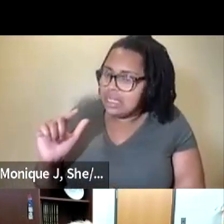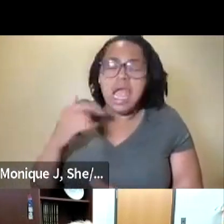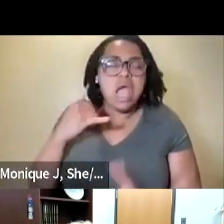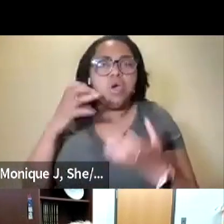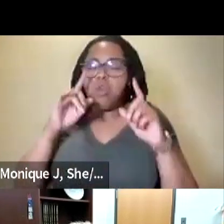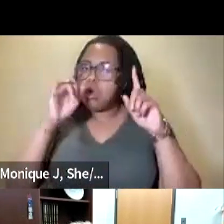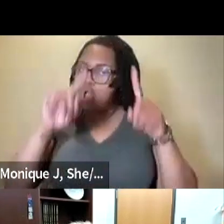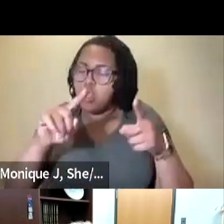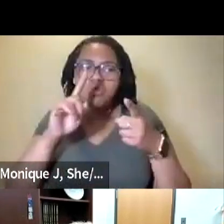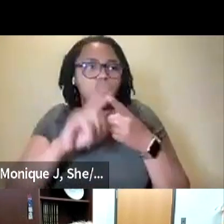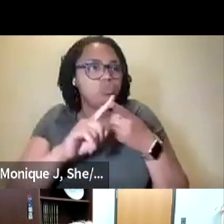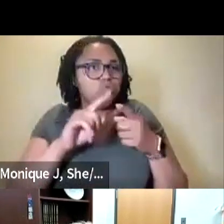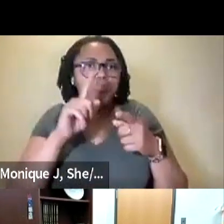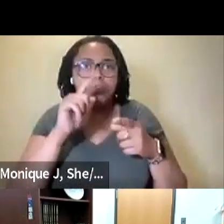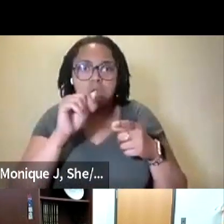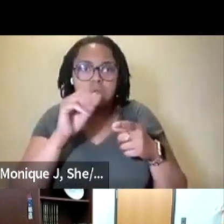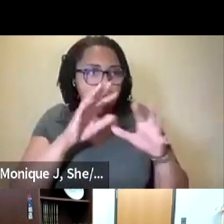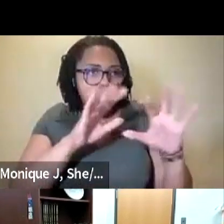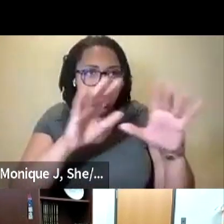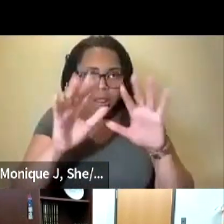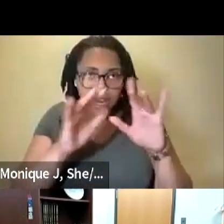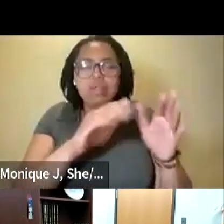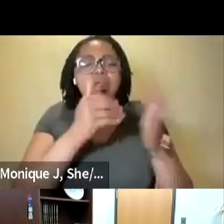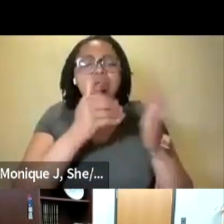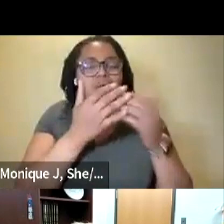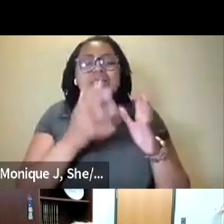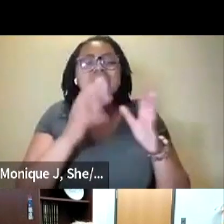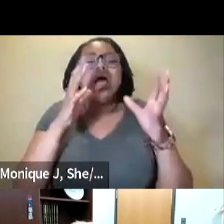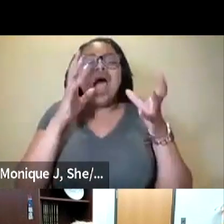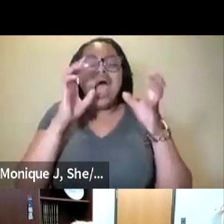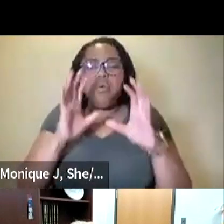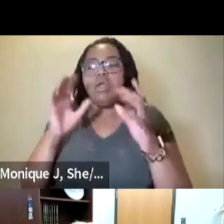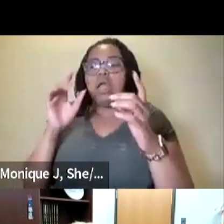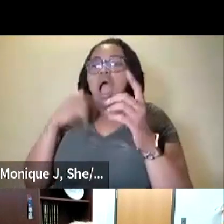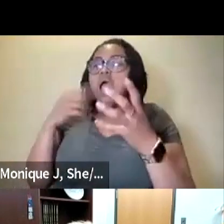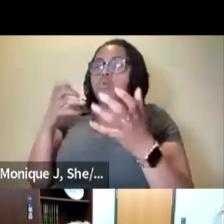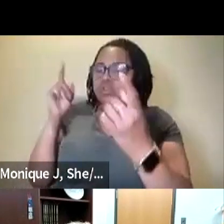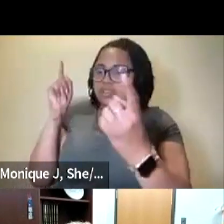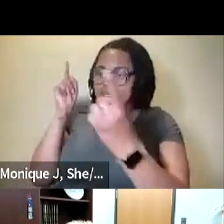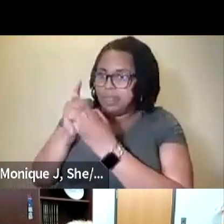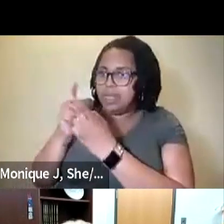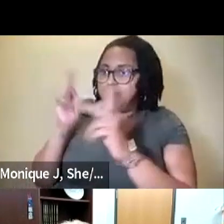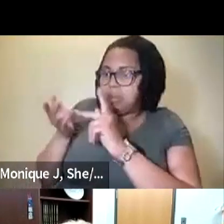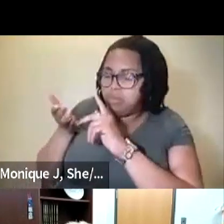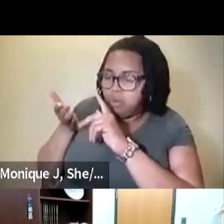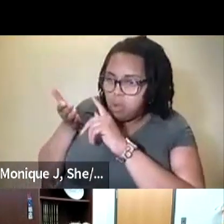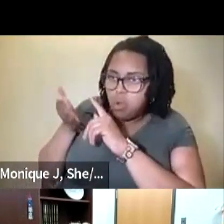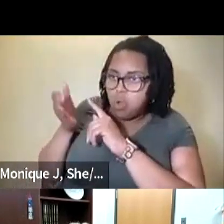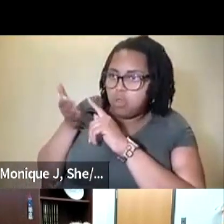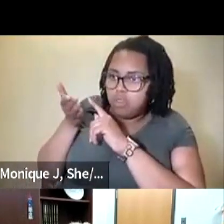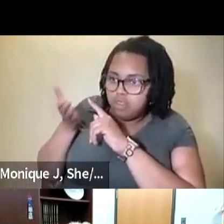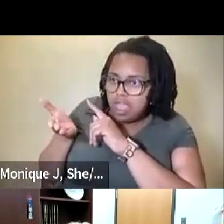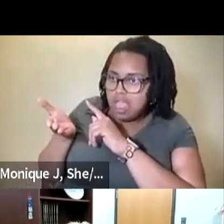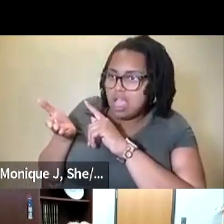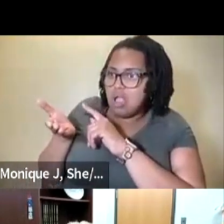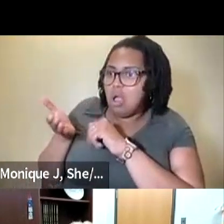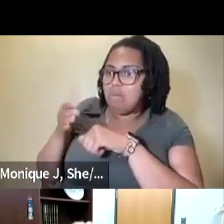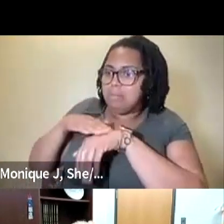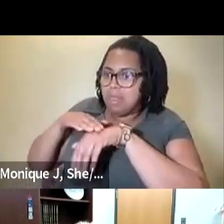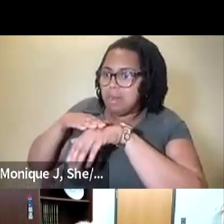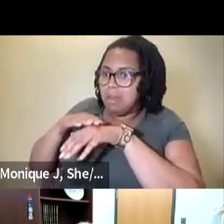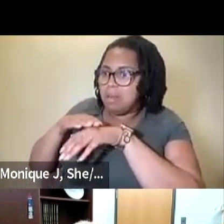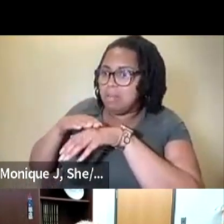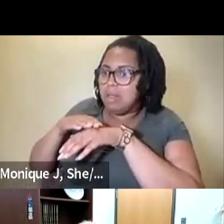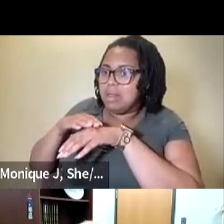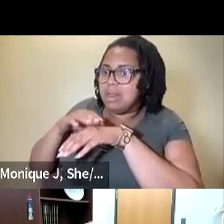I want to meet people where they are, understand why it is they don't appreciate the fact that I should be